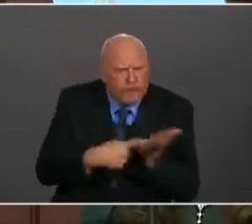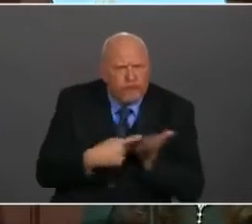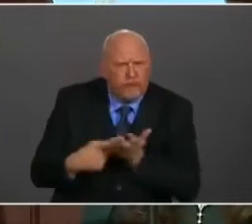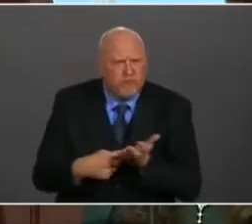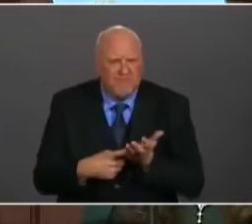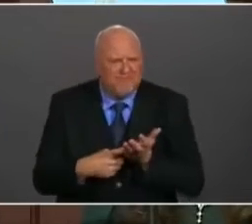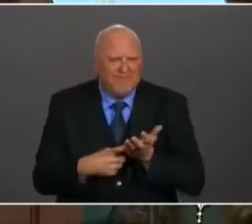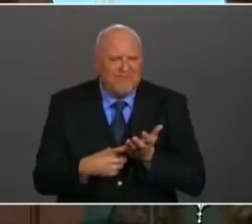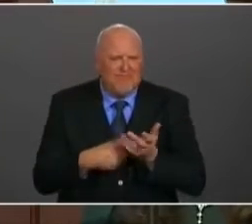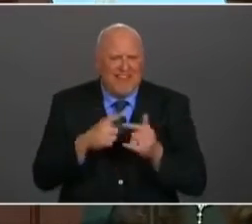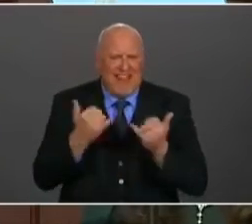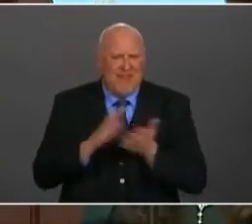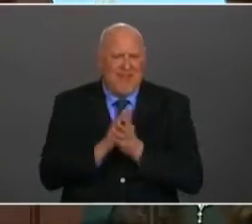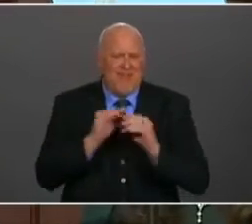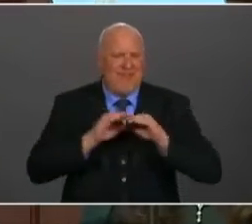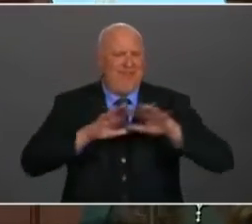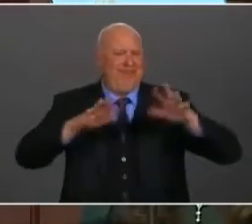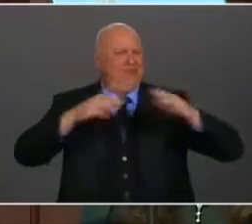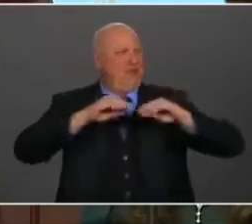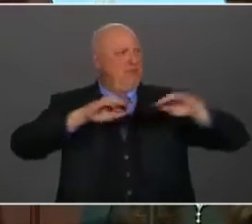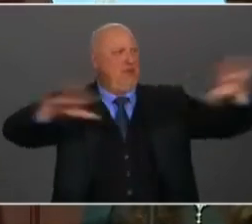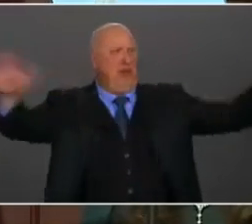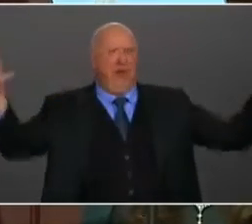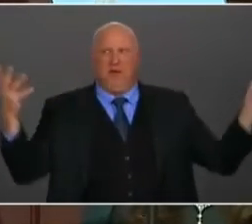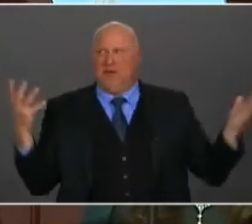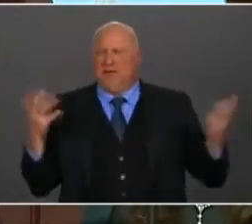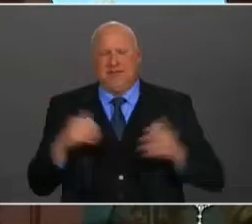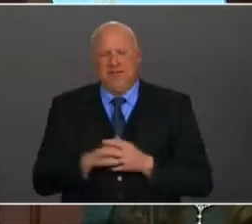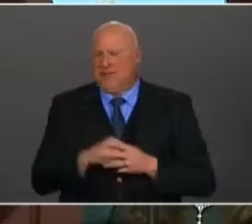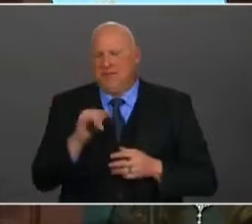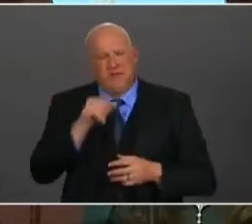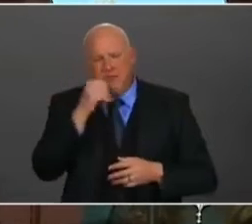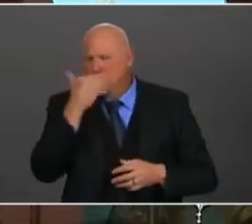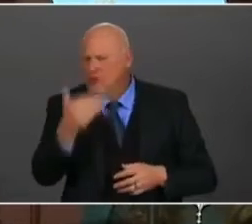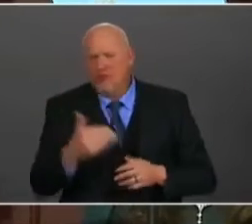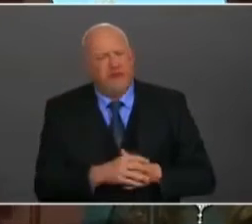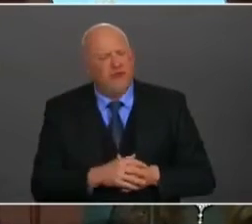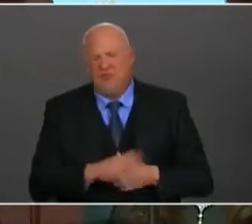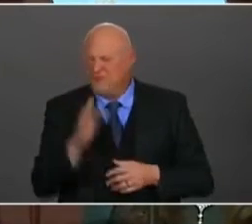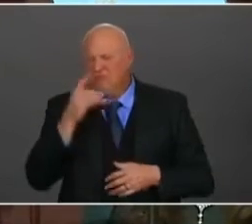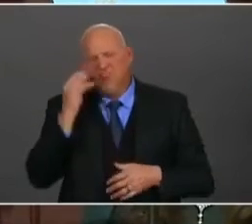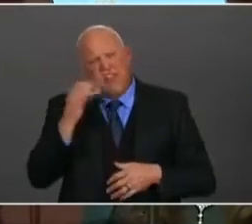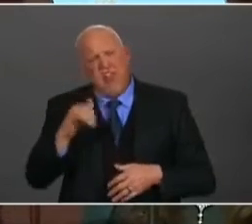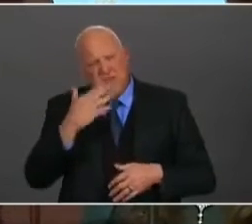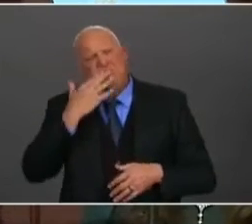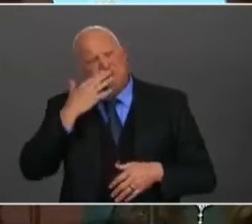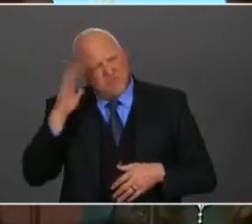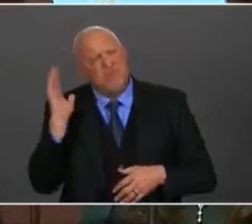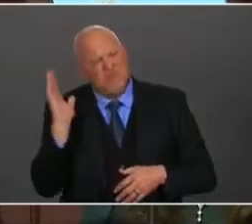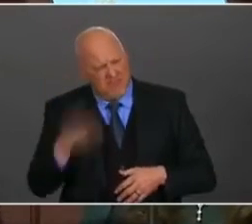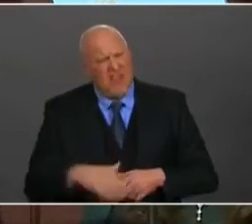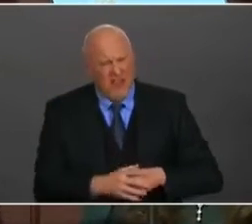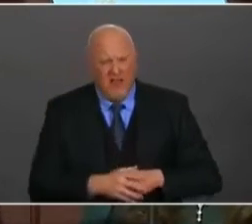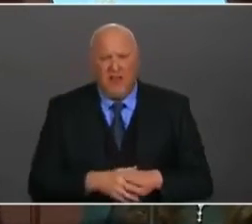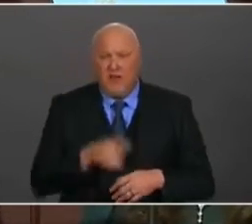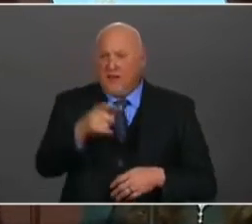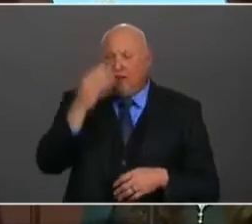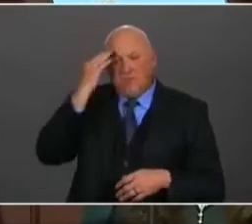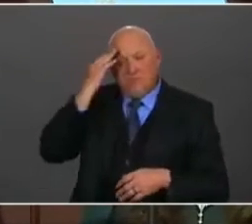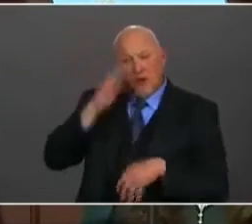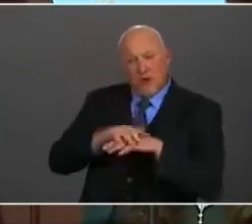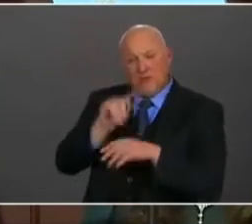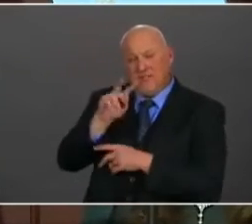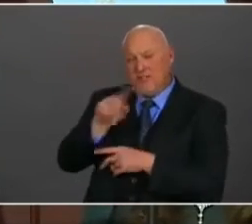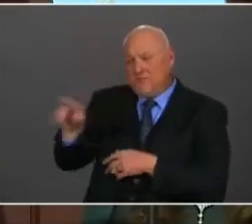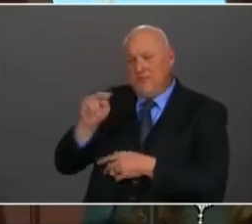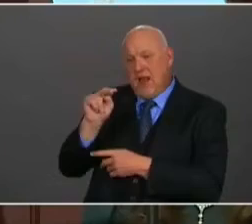it's very bad. The easiest thing in the world is to watch MSNBC or Fox News and simply adopt all